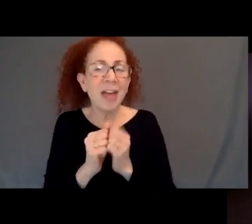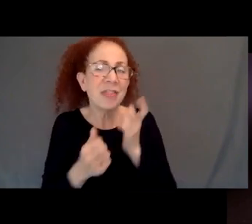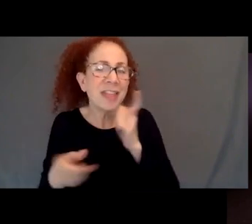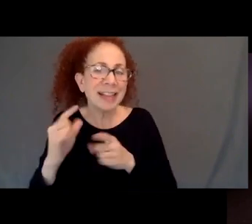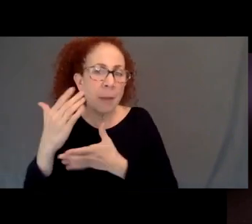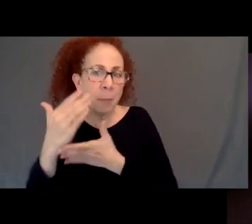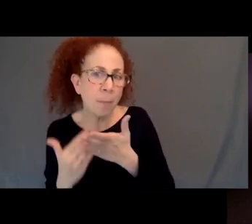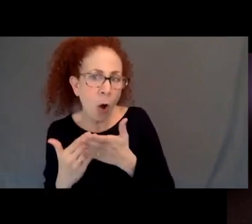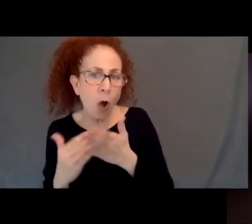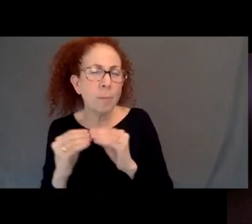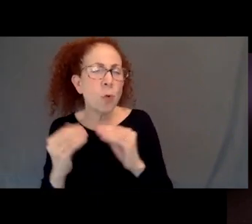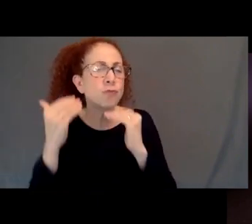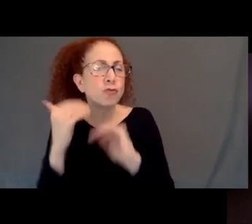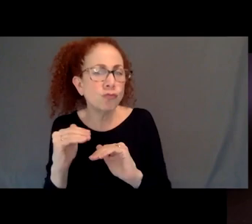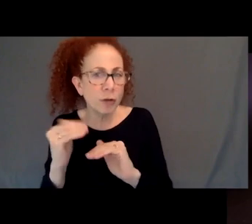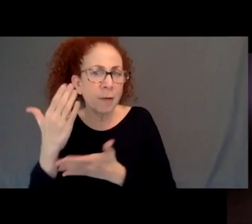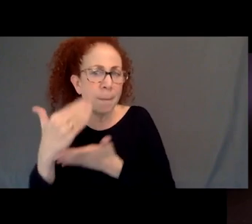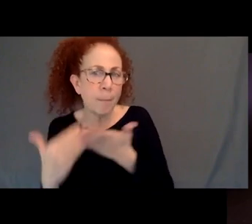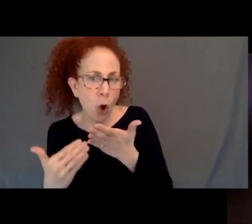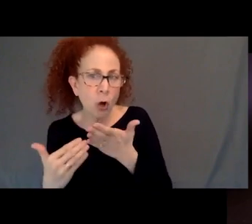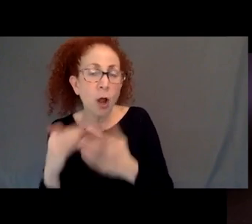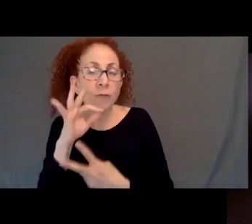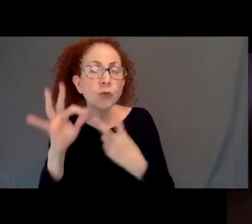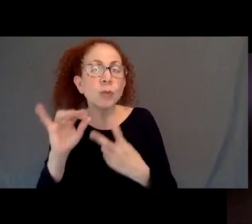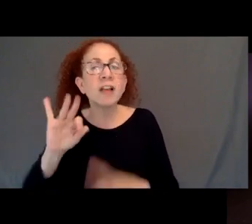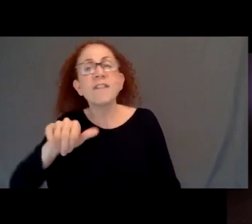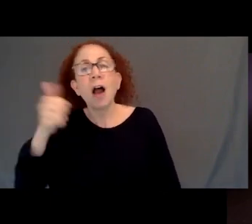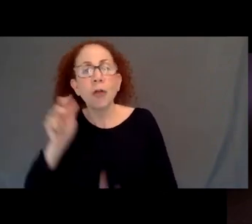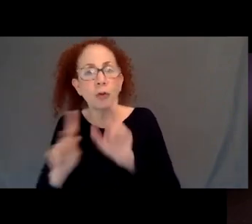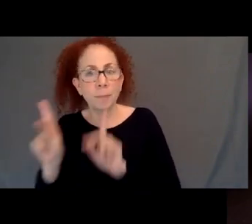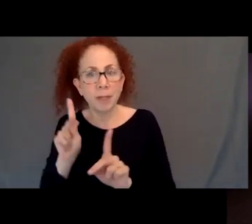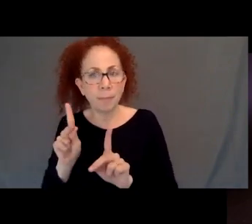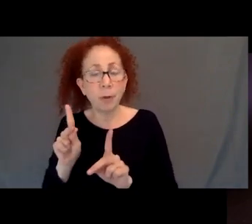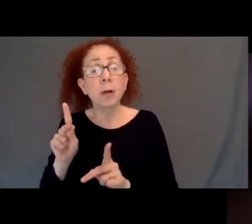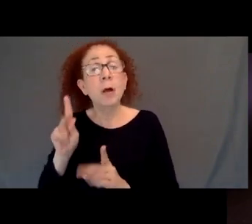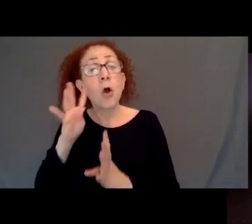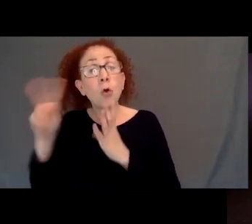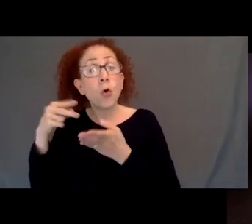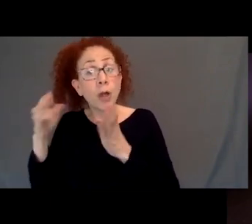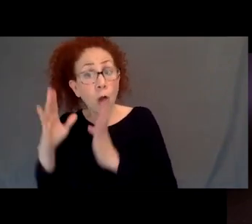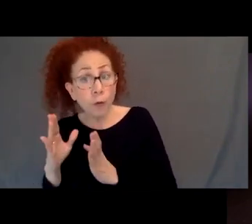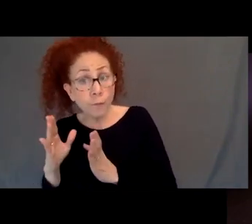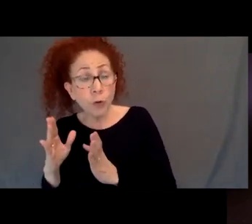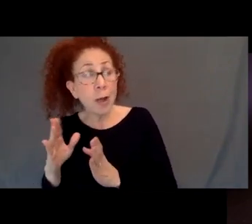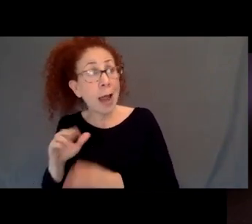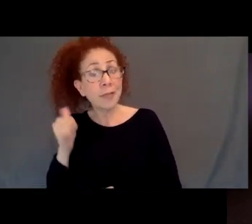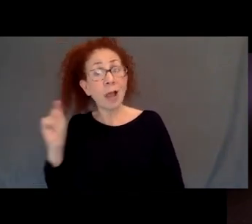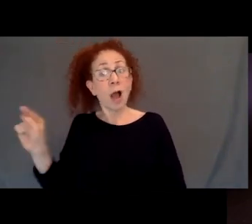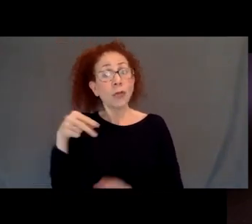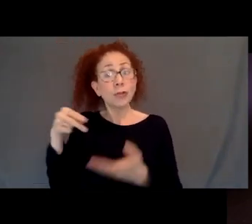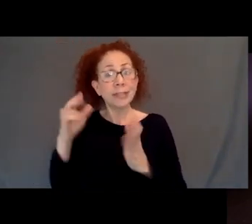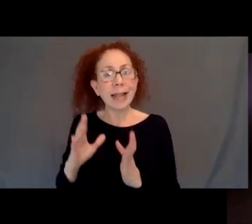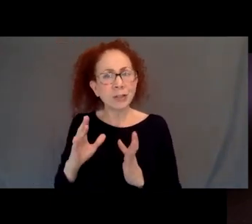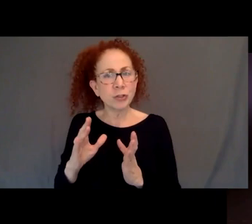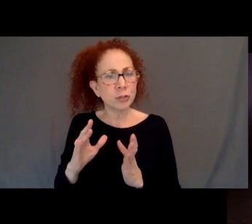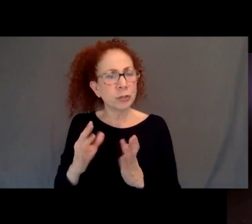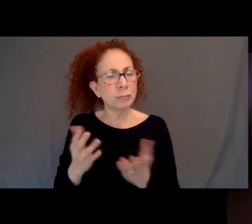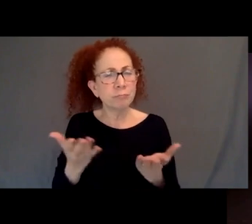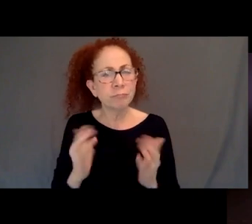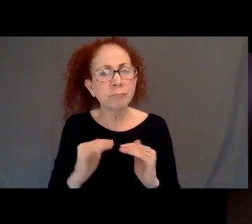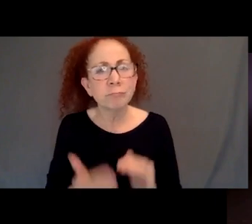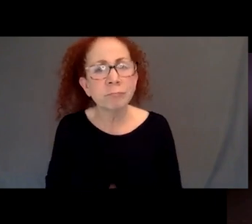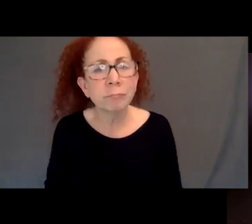maybe even more restrictive work with the choices of others, the choices of your choreographer and the choices of the other dancers.